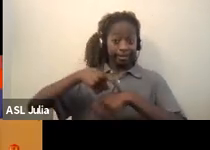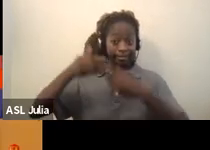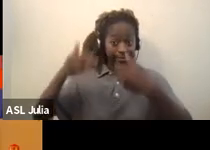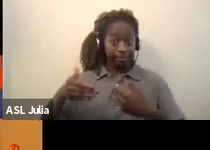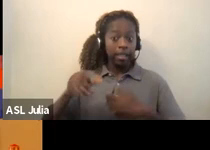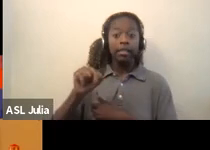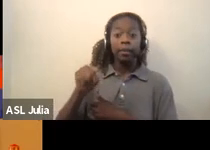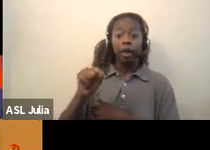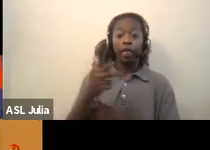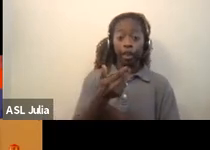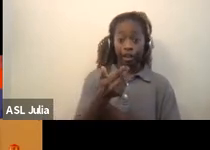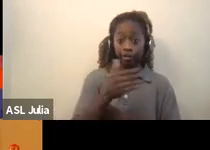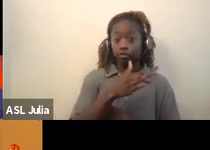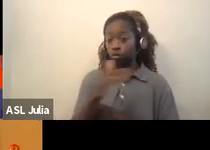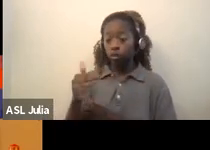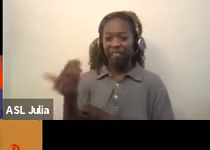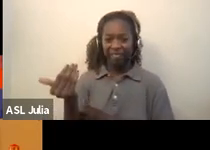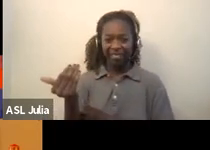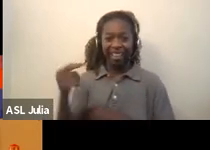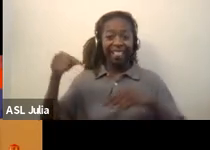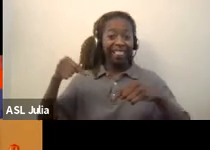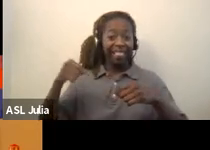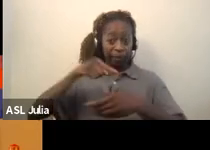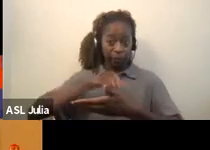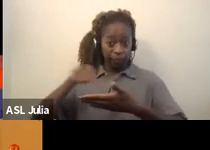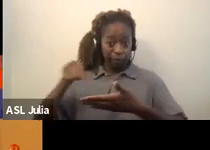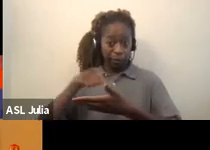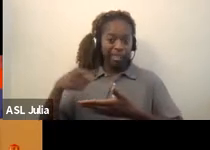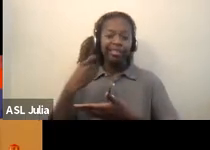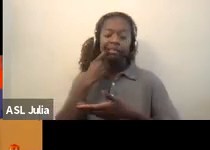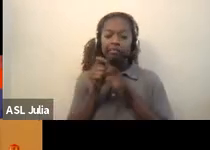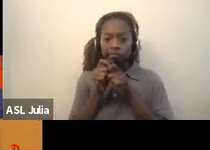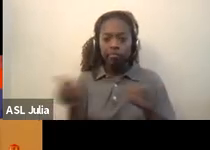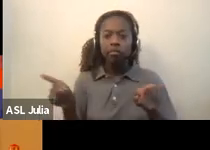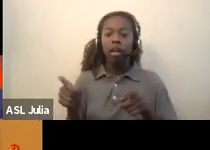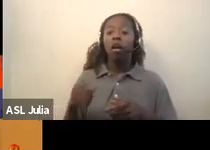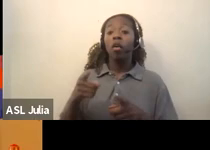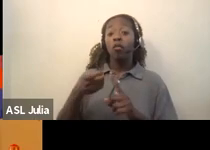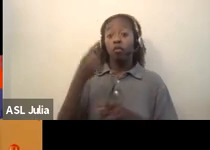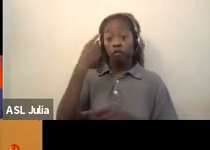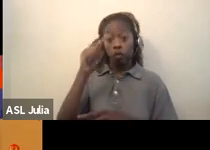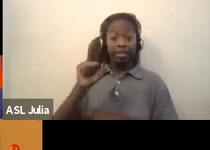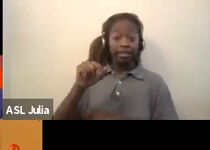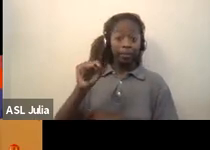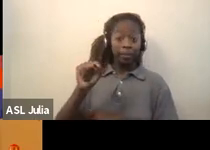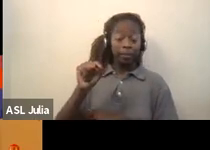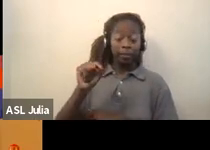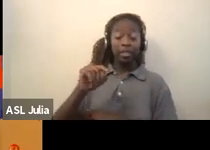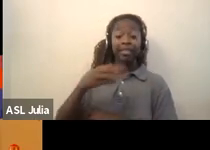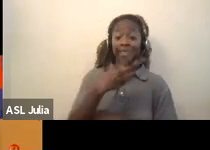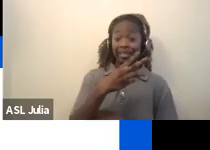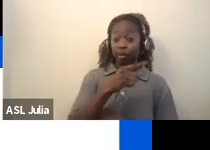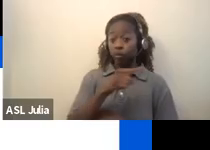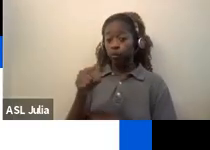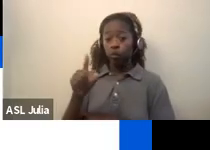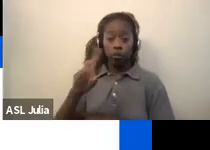we just provided our report for this week for the period encompassing september 16th to the 22nd the dashboard will